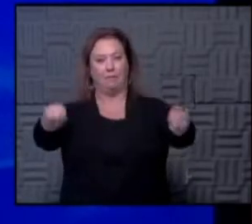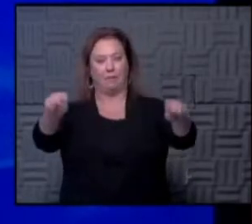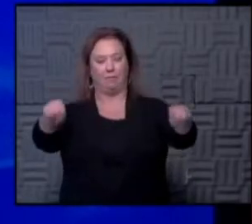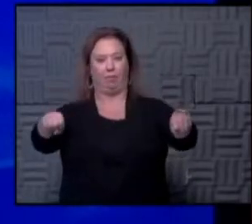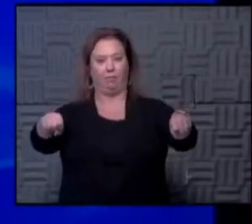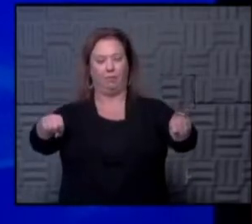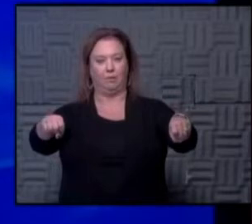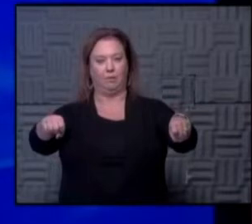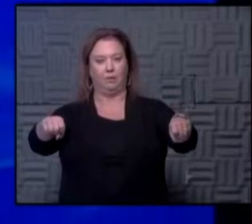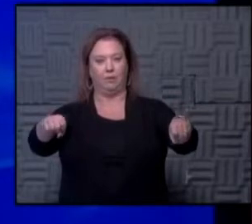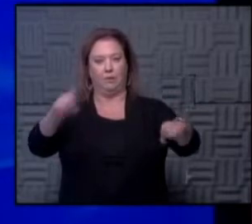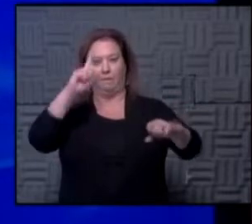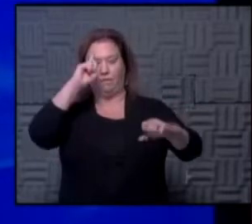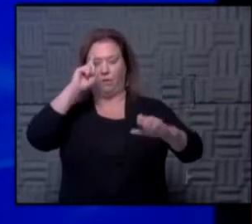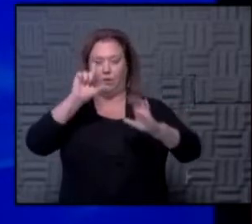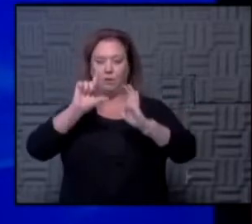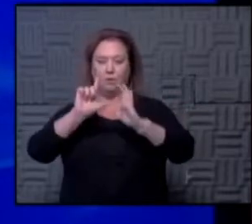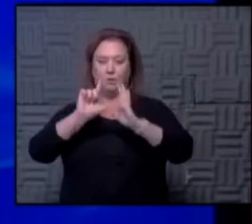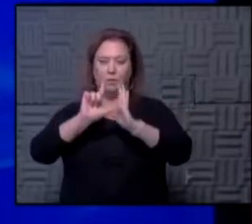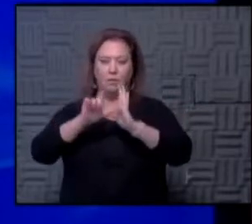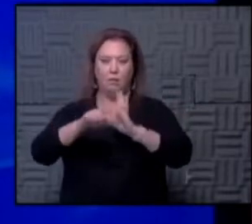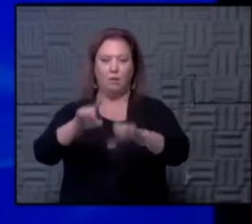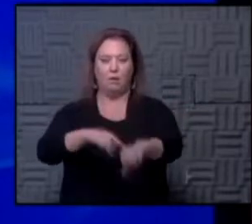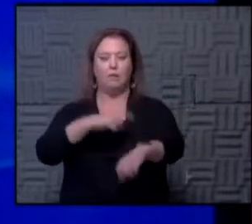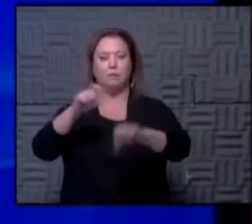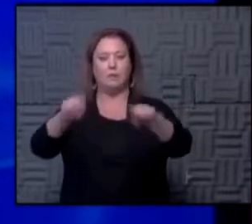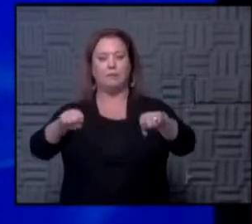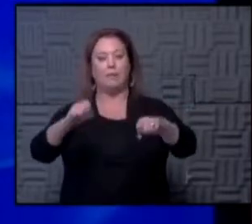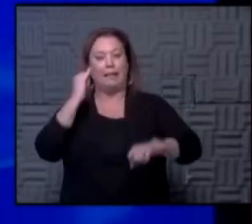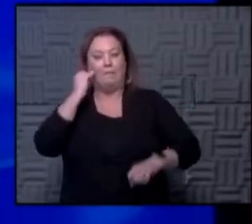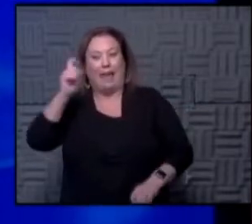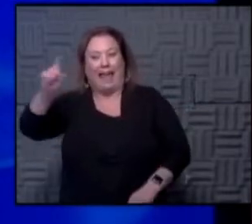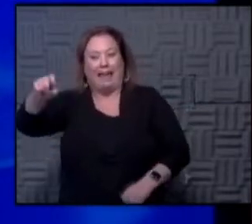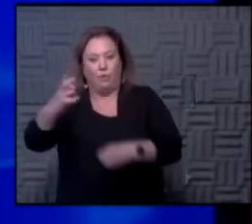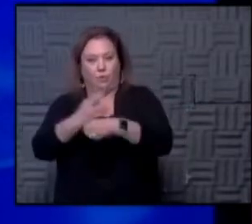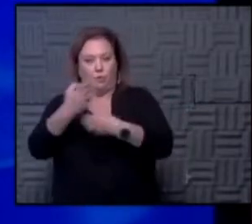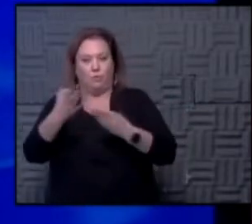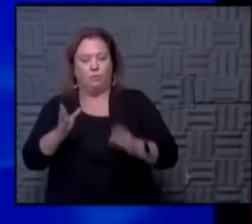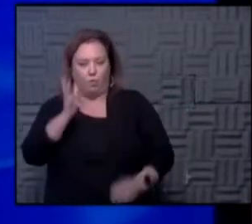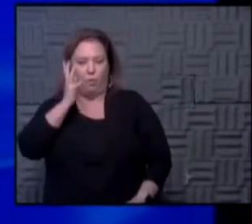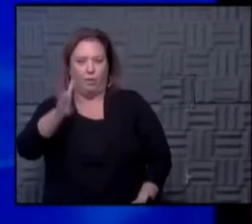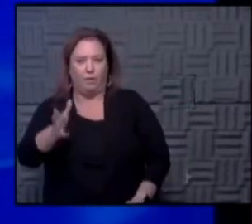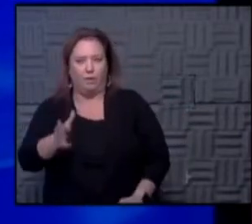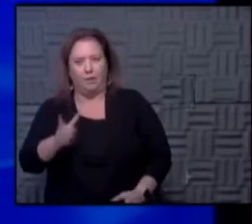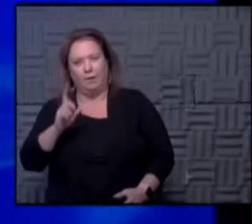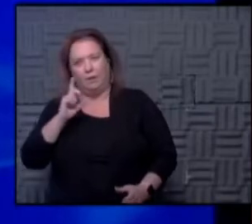can for as long as we can. If we have to use those rooms, we will, but that takes